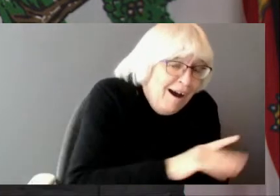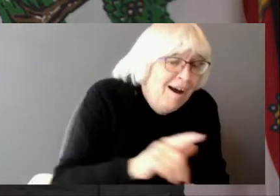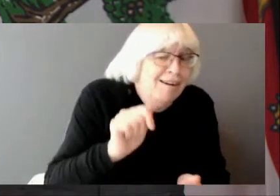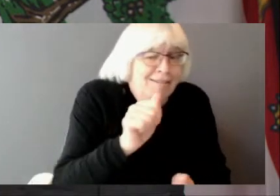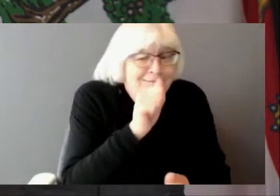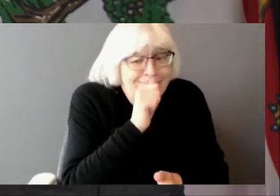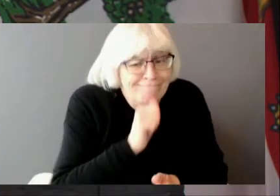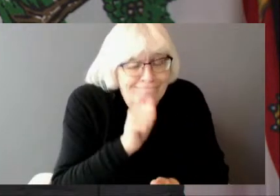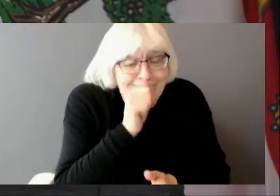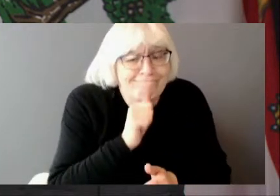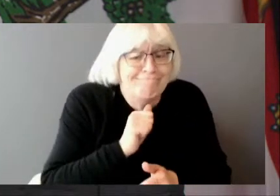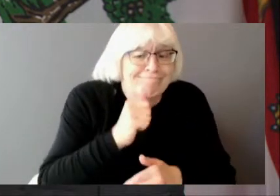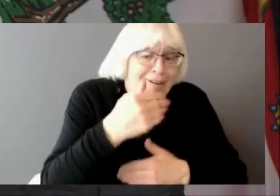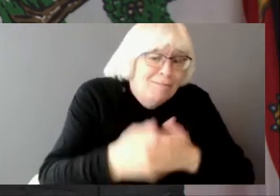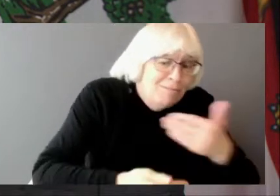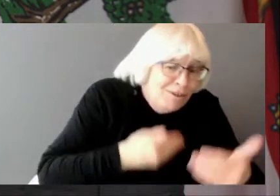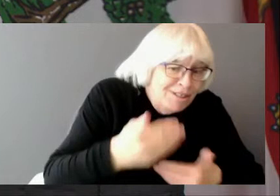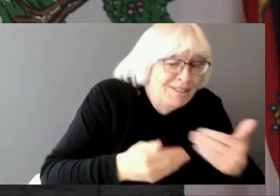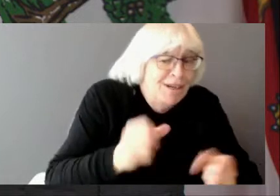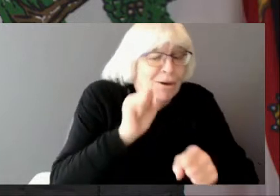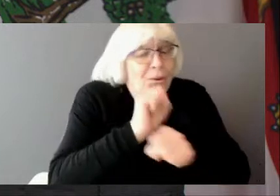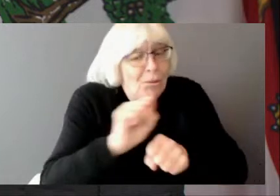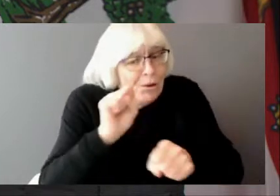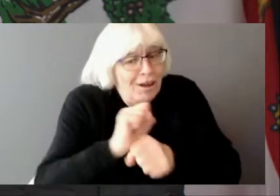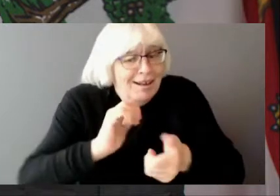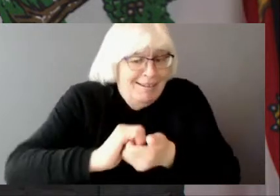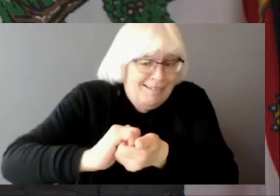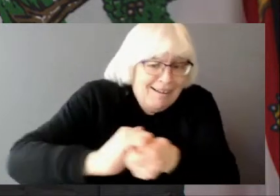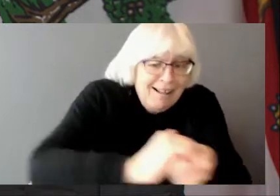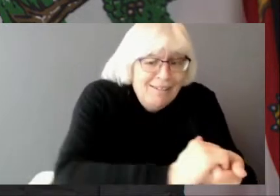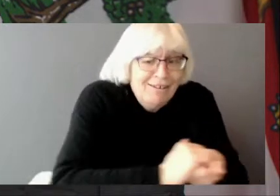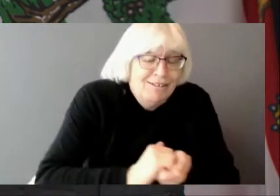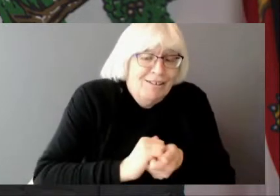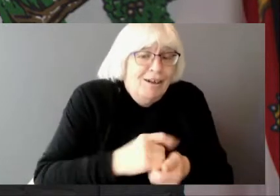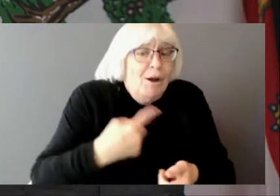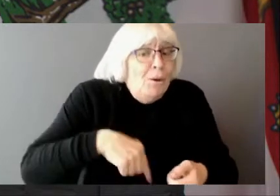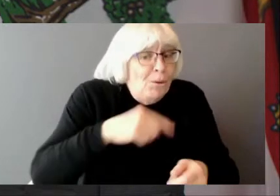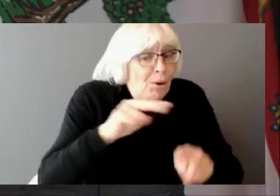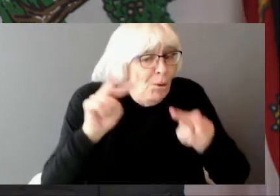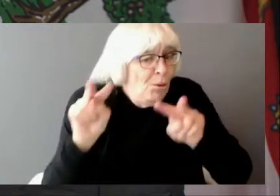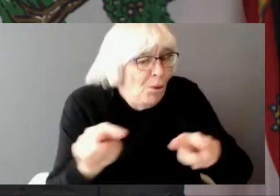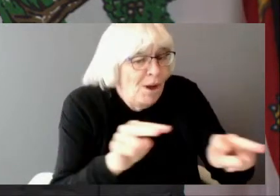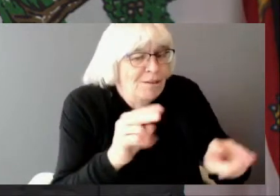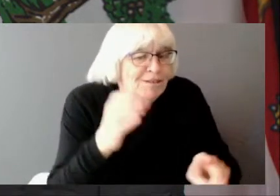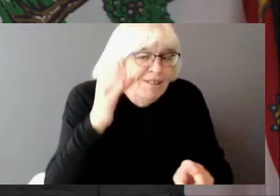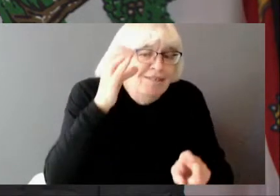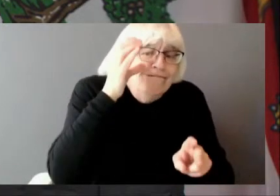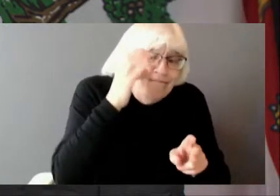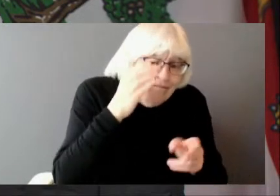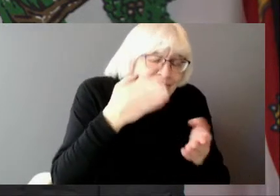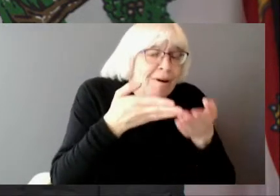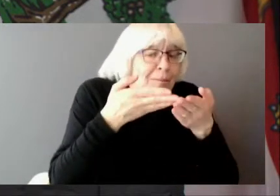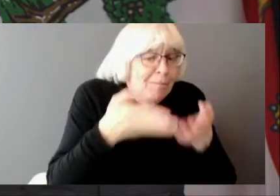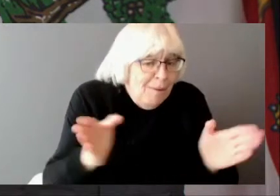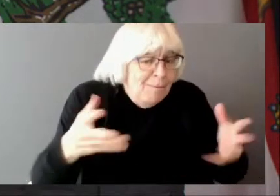together. Your attention to the public health measures has been so valuable and so important in